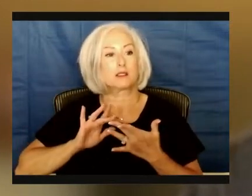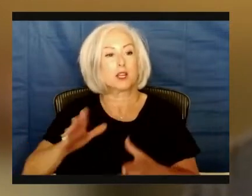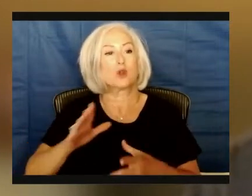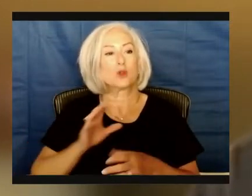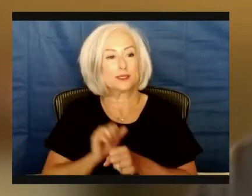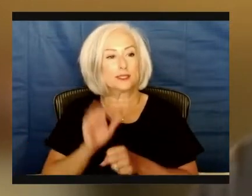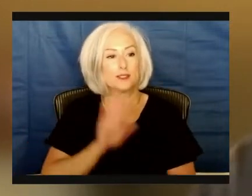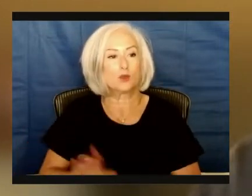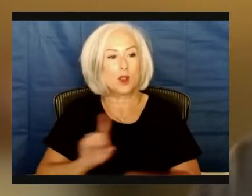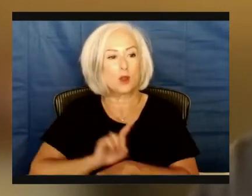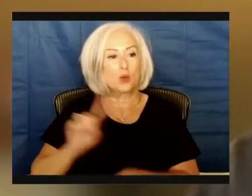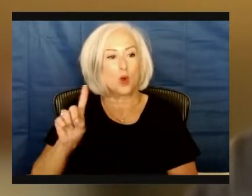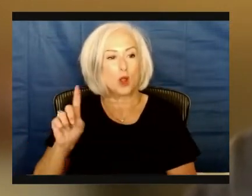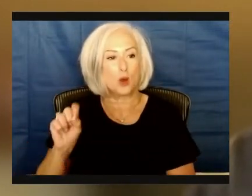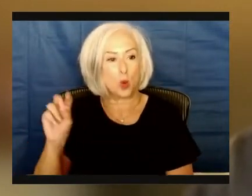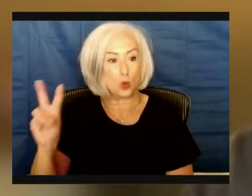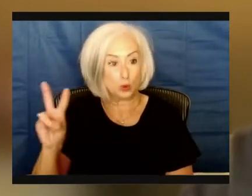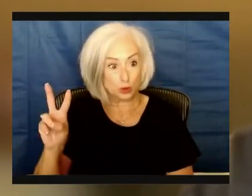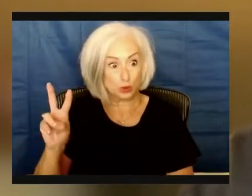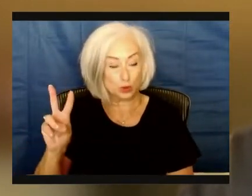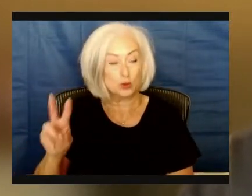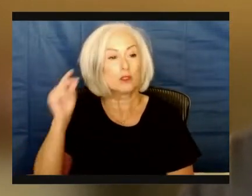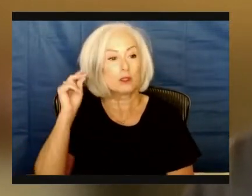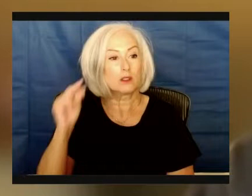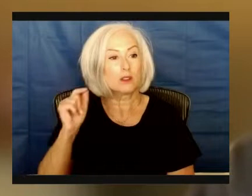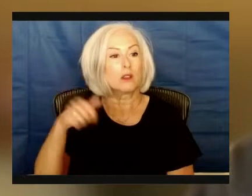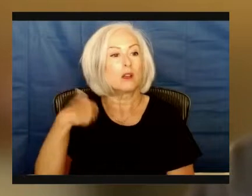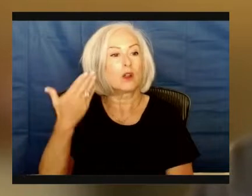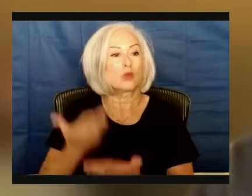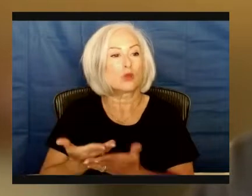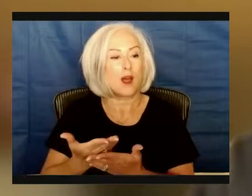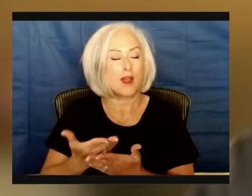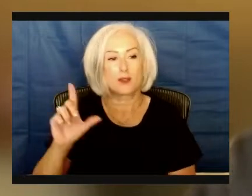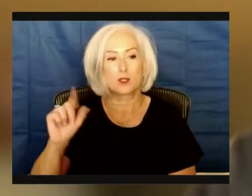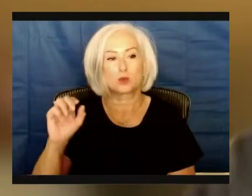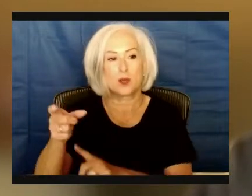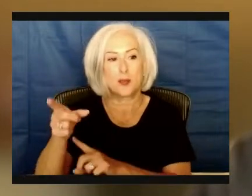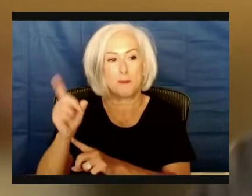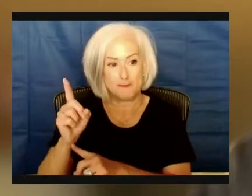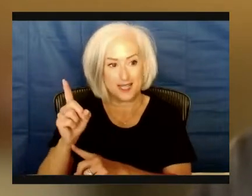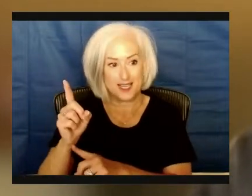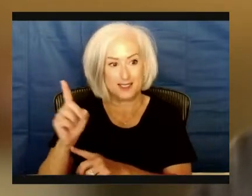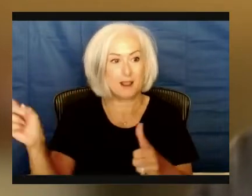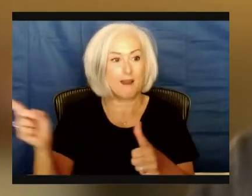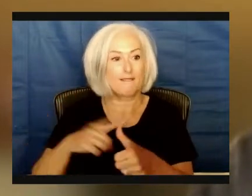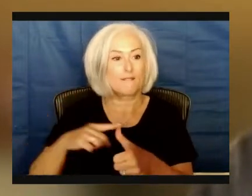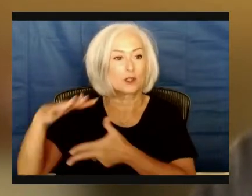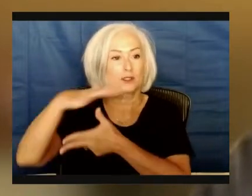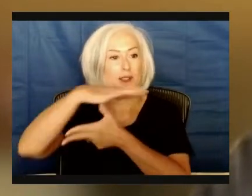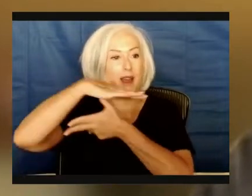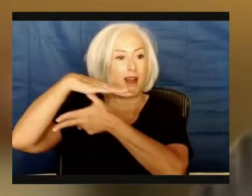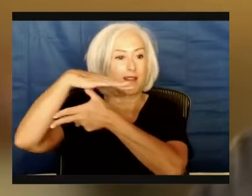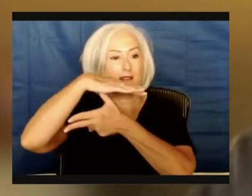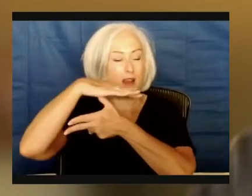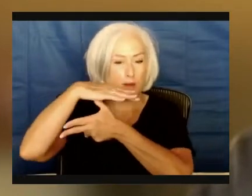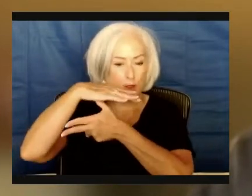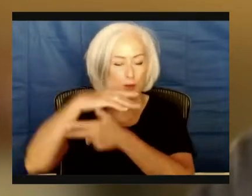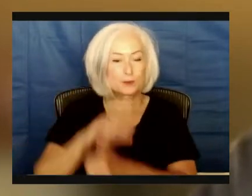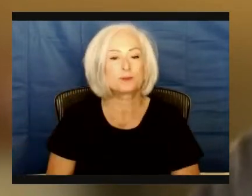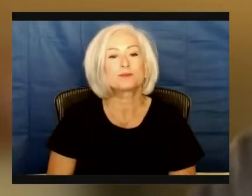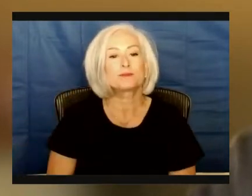and were able to be there in about 20 minutes on scene as the first helicopter. And then our